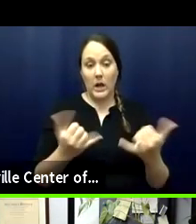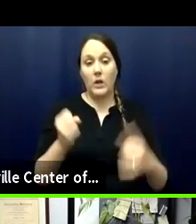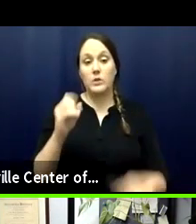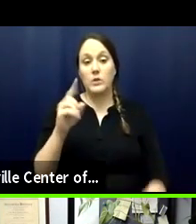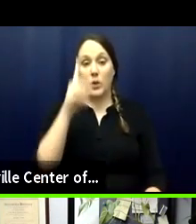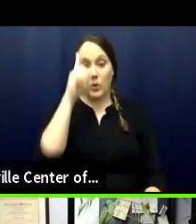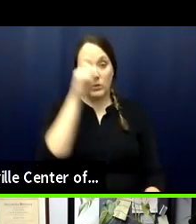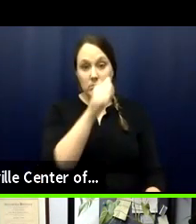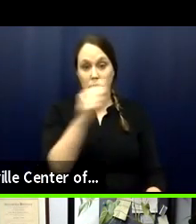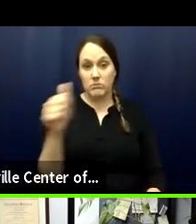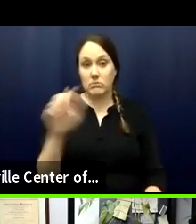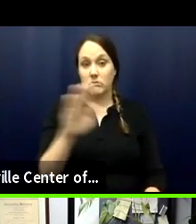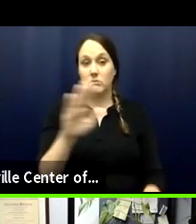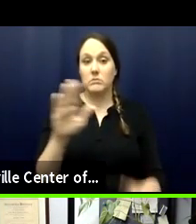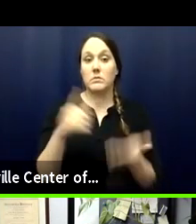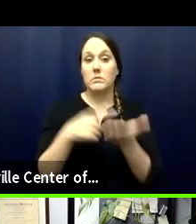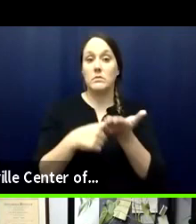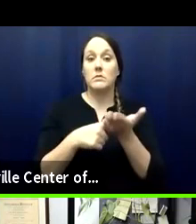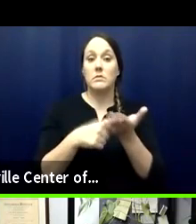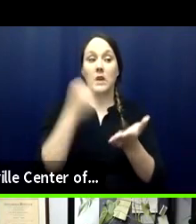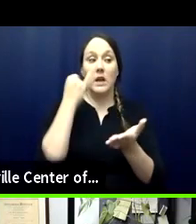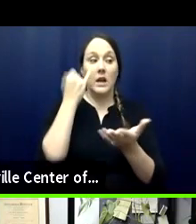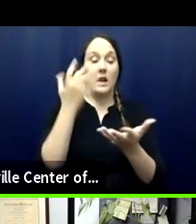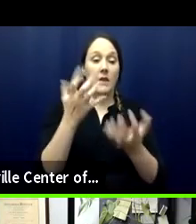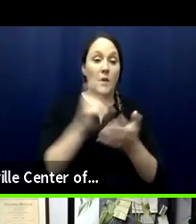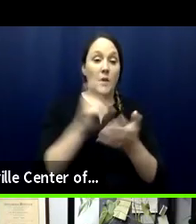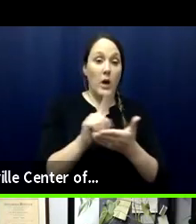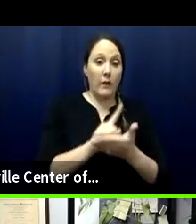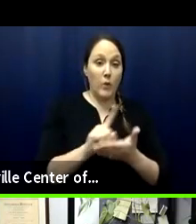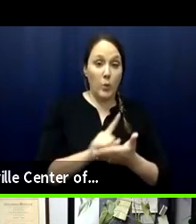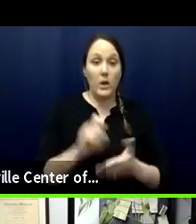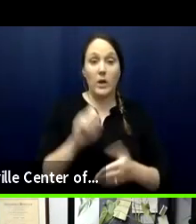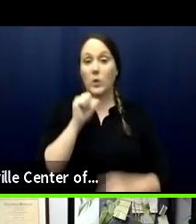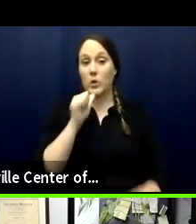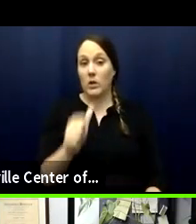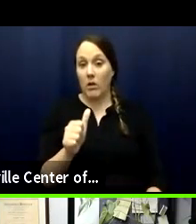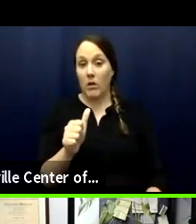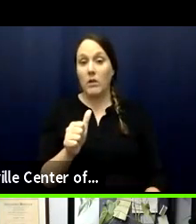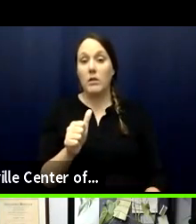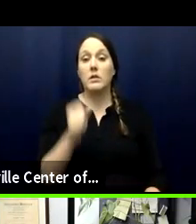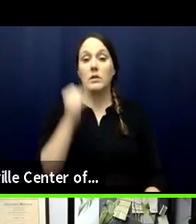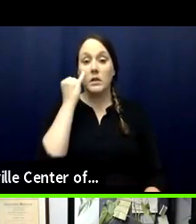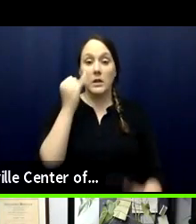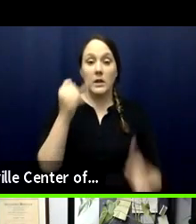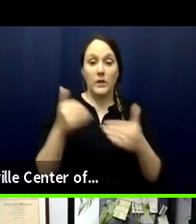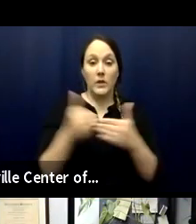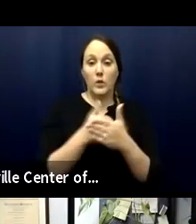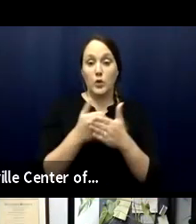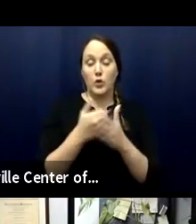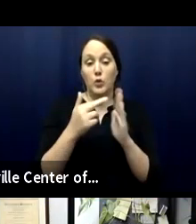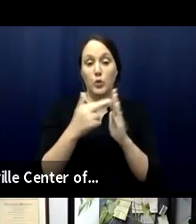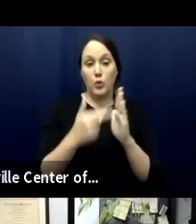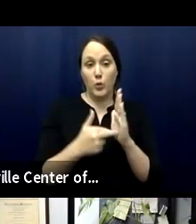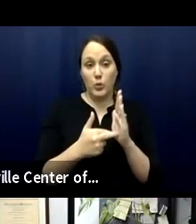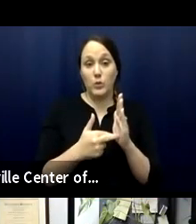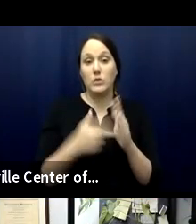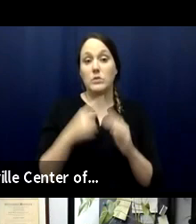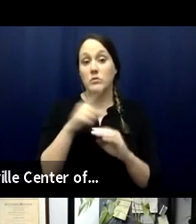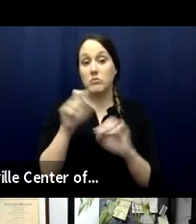to your debate whether you want to have it every week or not. If you adopt a new set of rules, so you can have